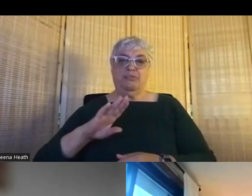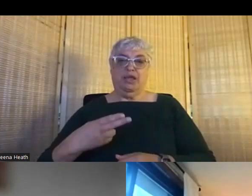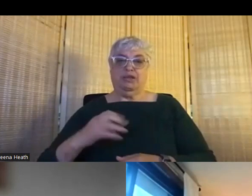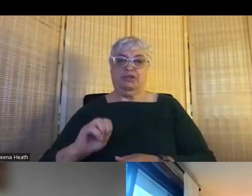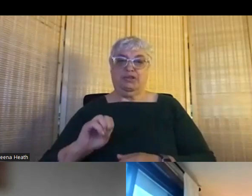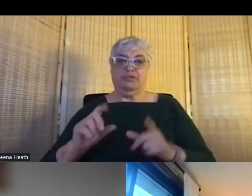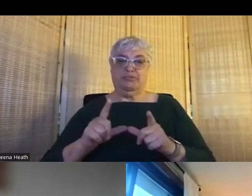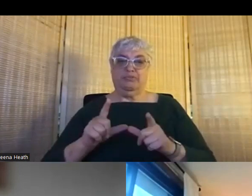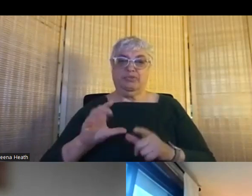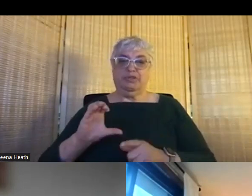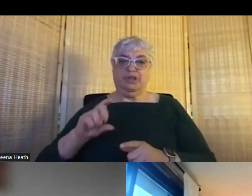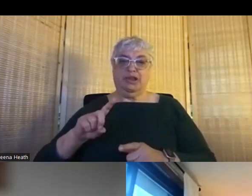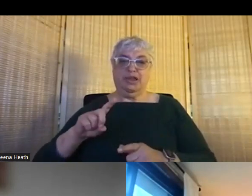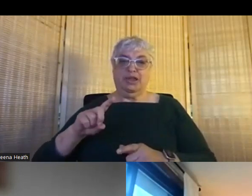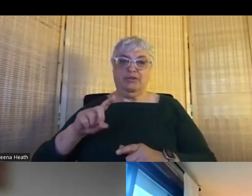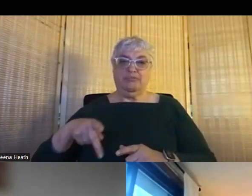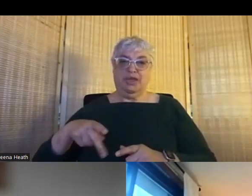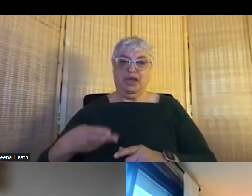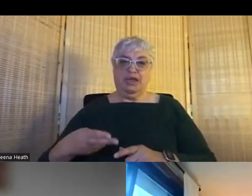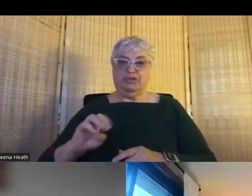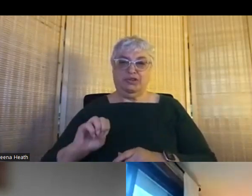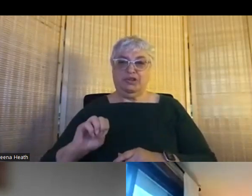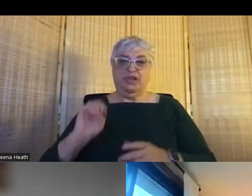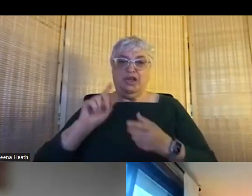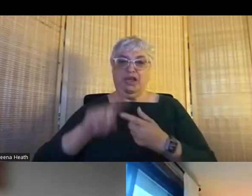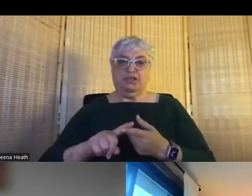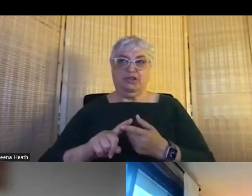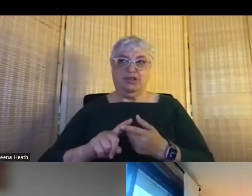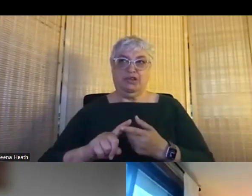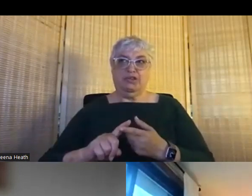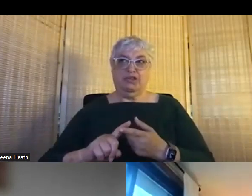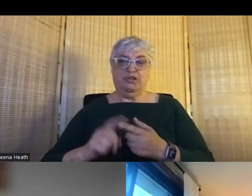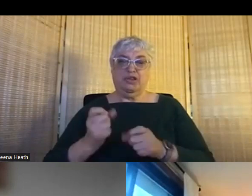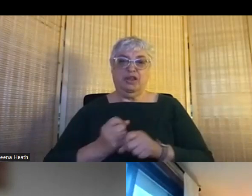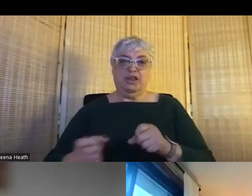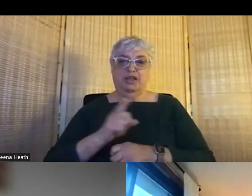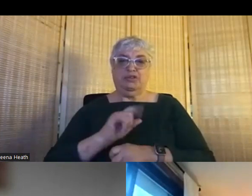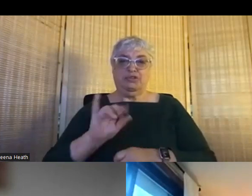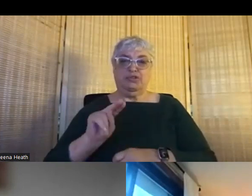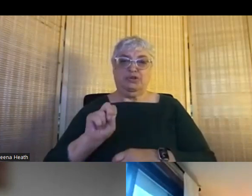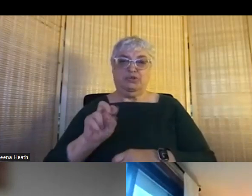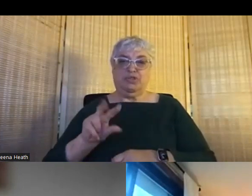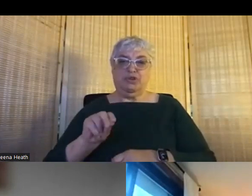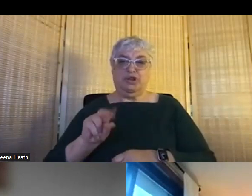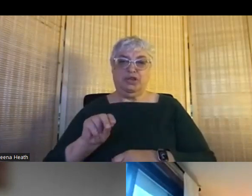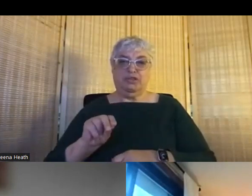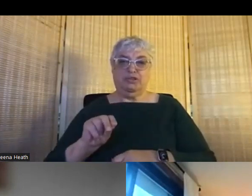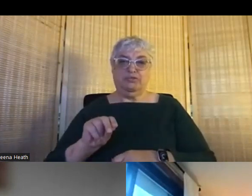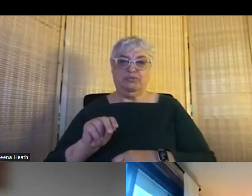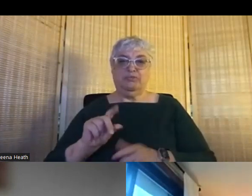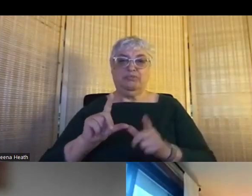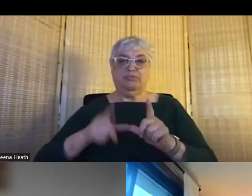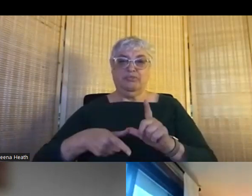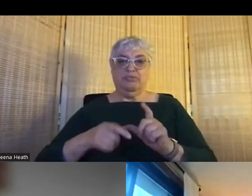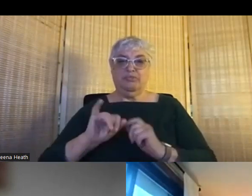is with CDPHE and will be until next June 30th. So it expires June